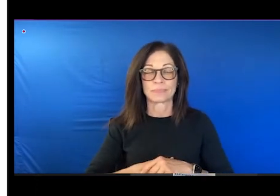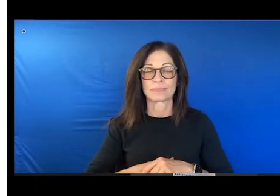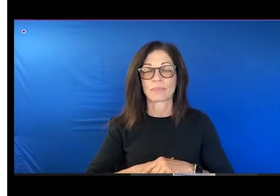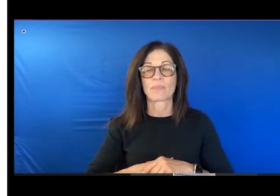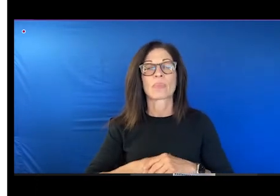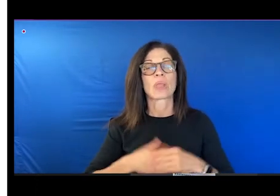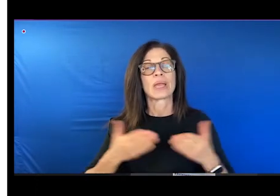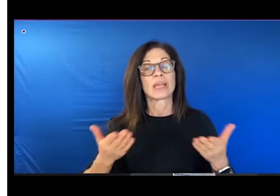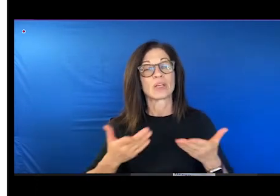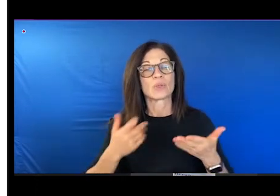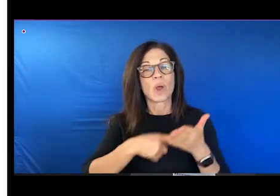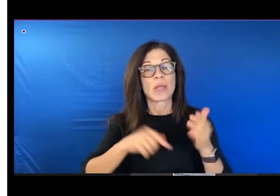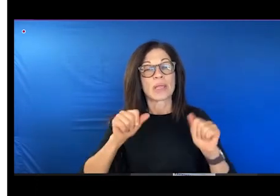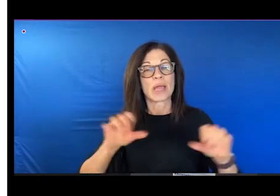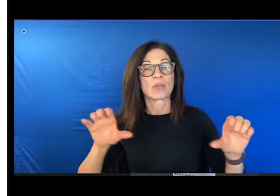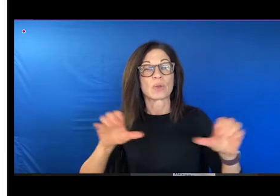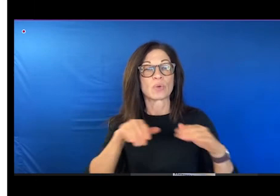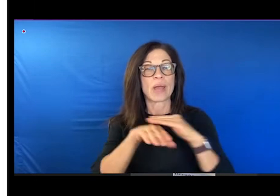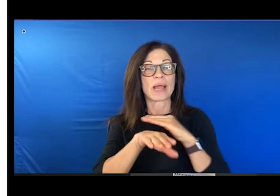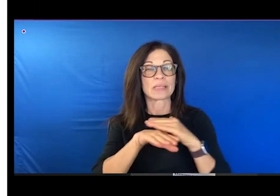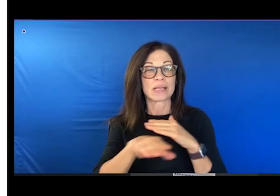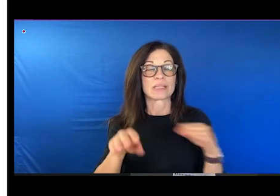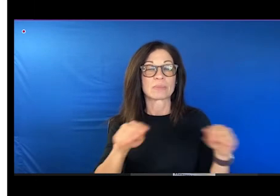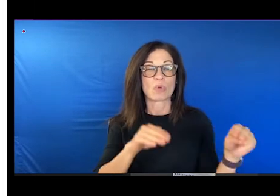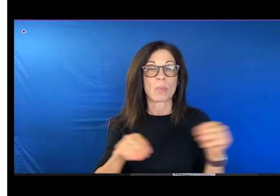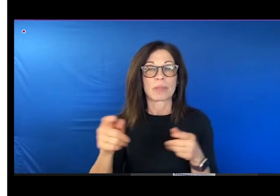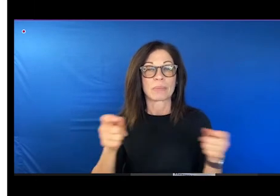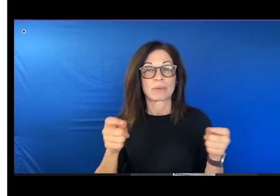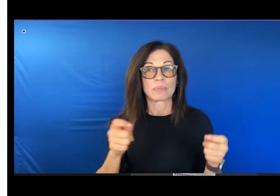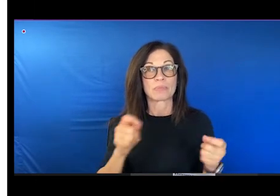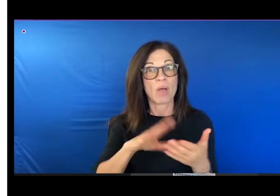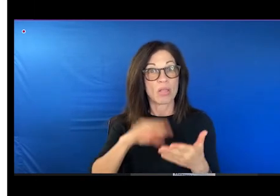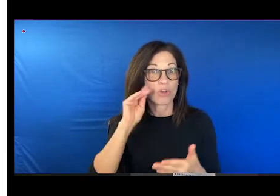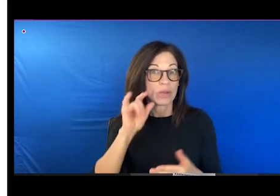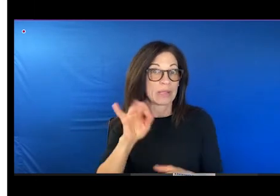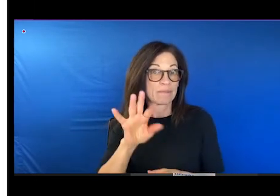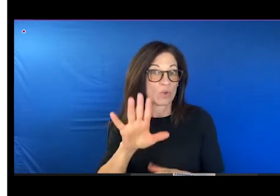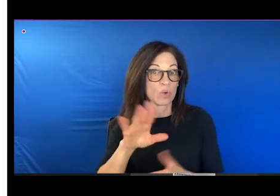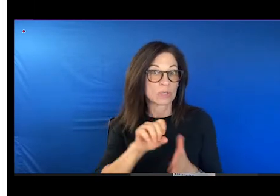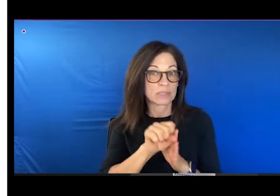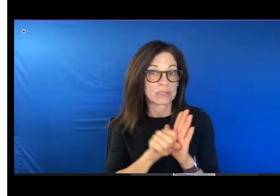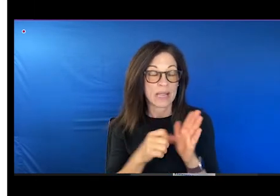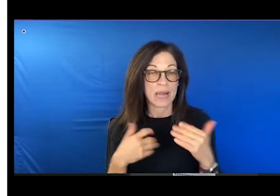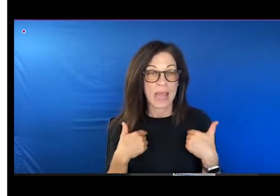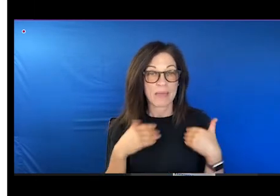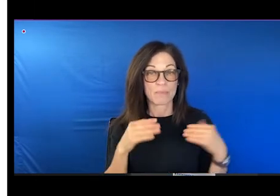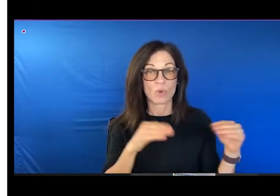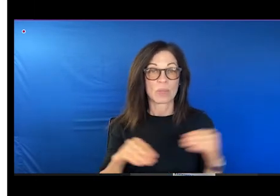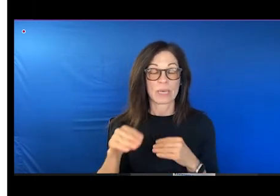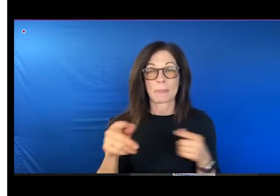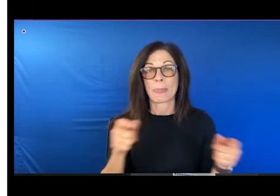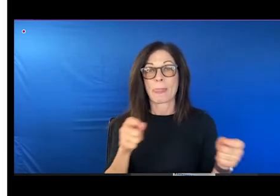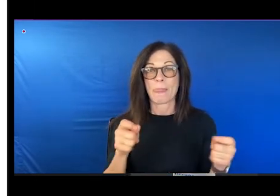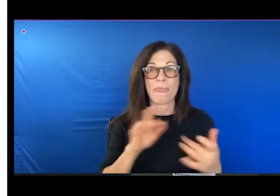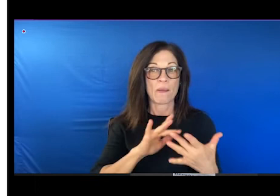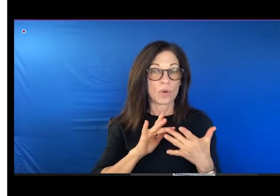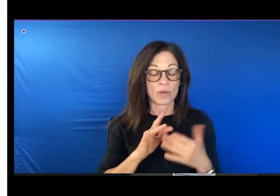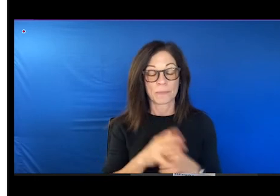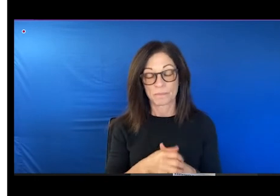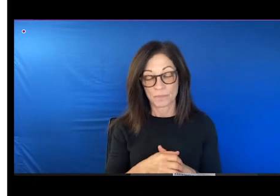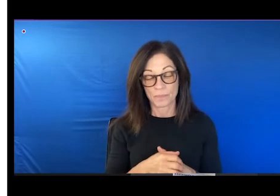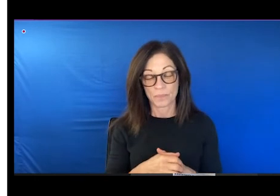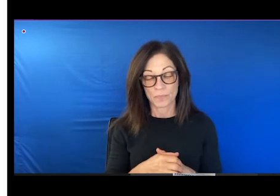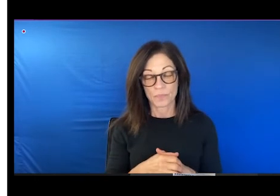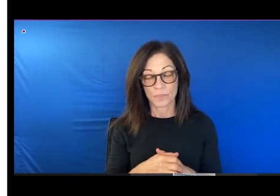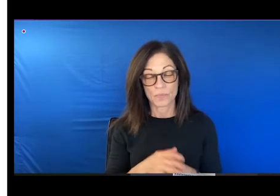here's what you could do to access mobility management. Learn if your state has a mobility management